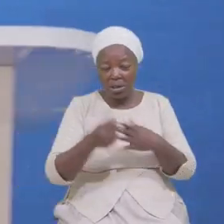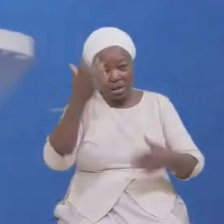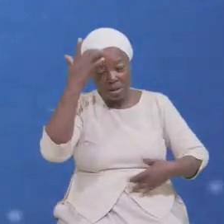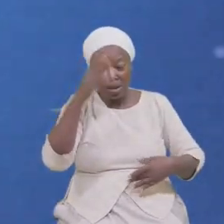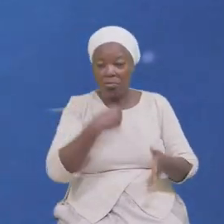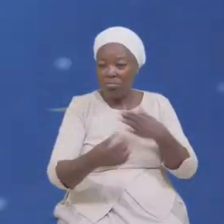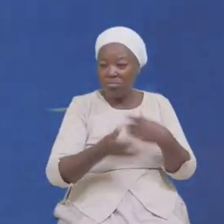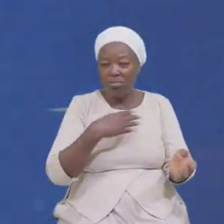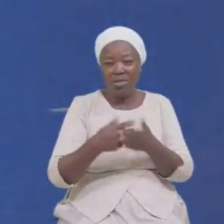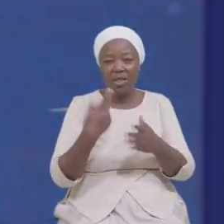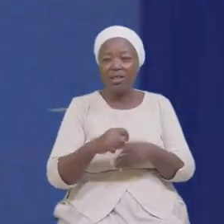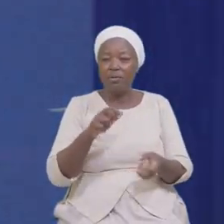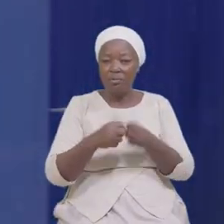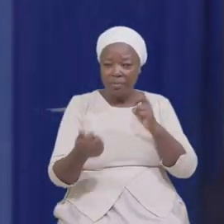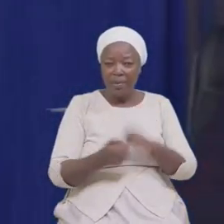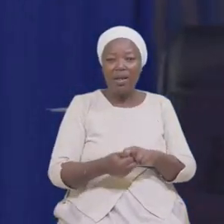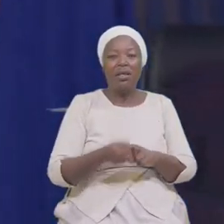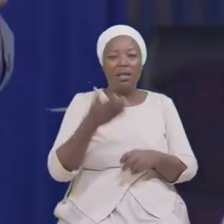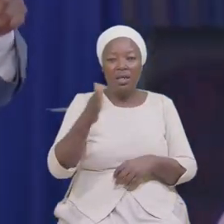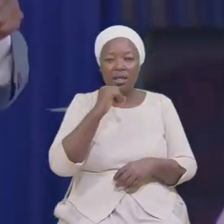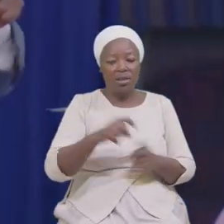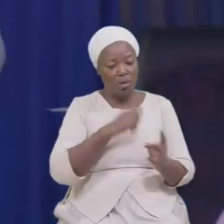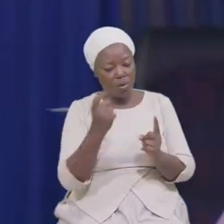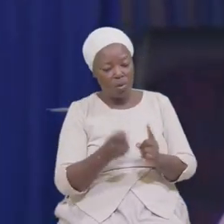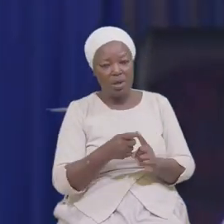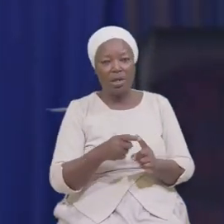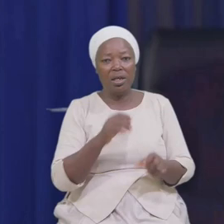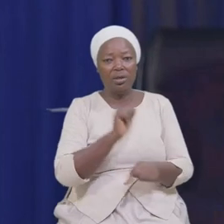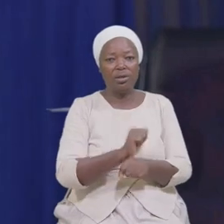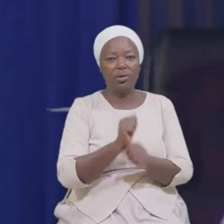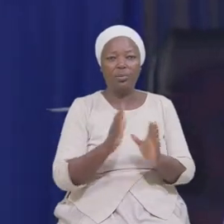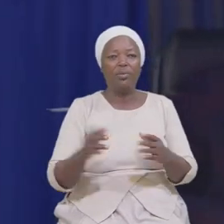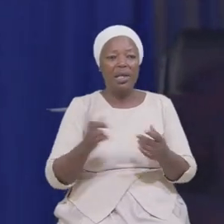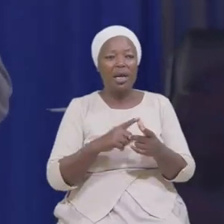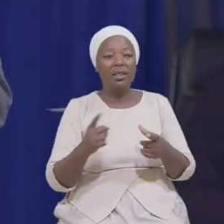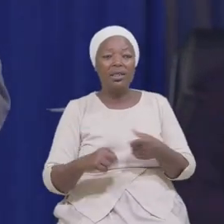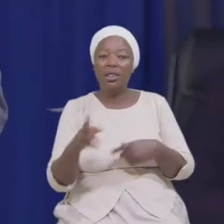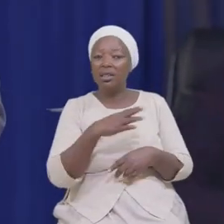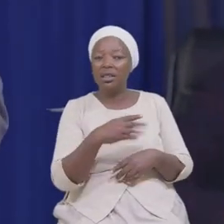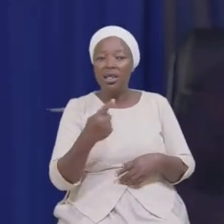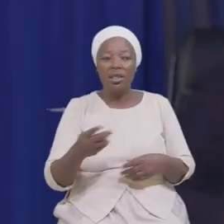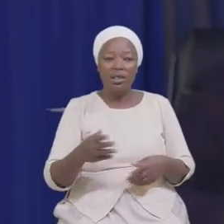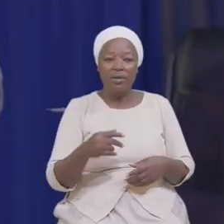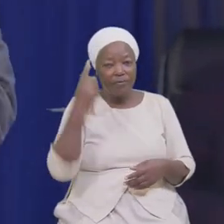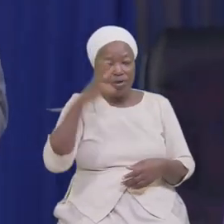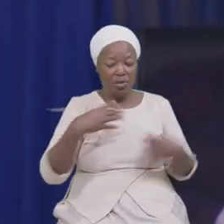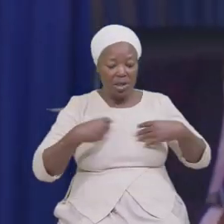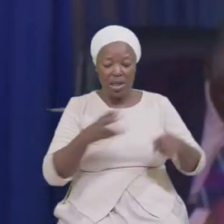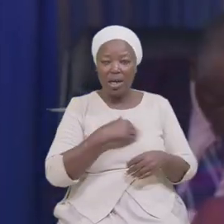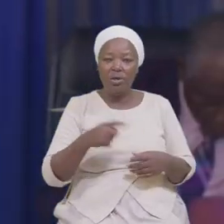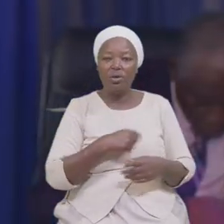the plague, here is the cornerstone. The cornerstone for your healing and for your recovery is